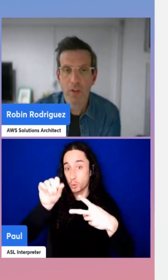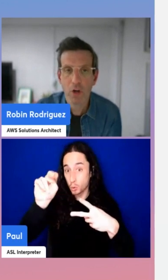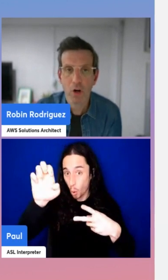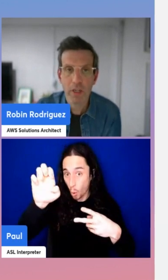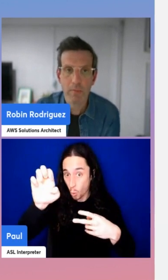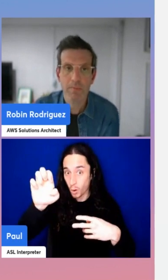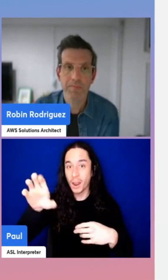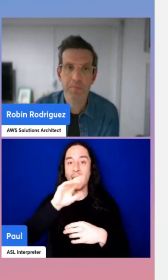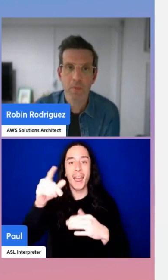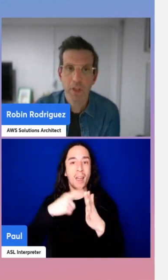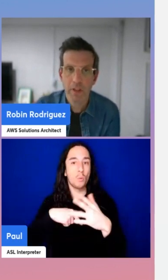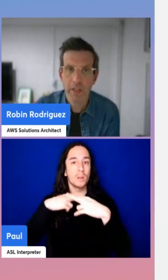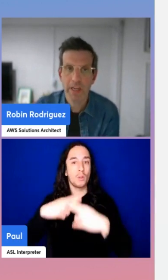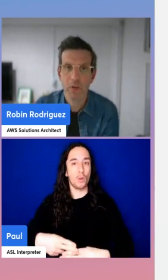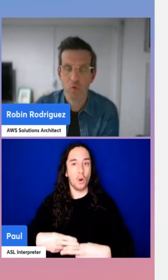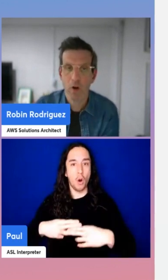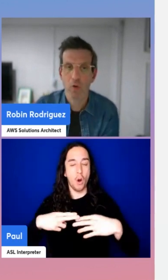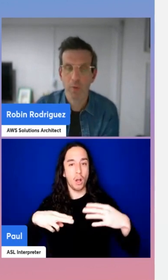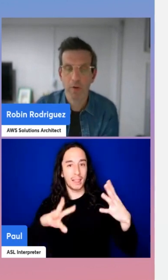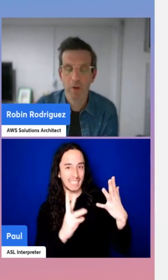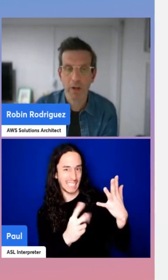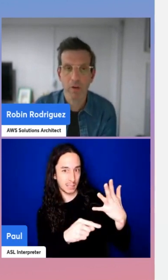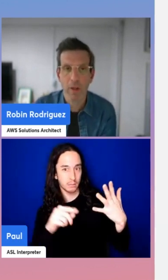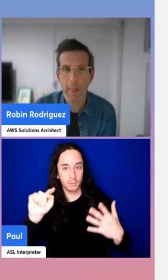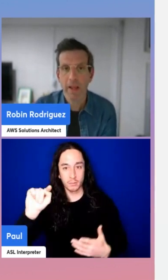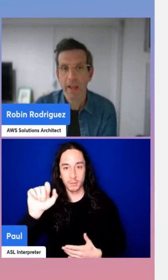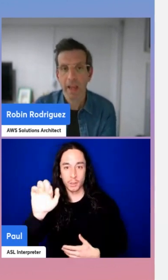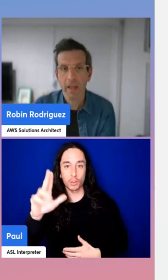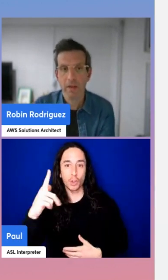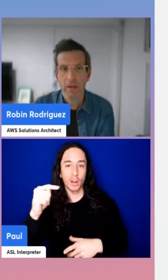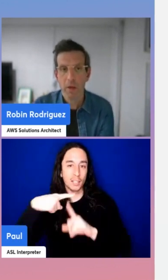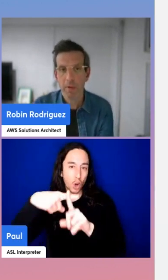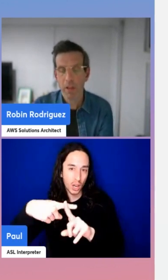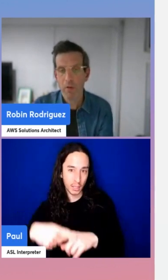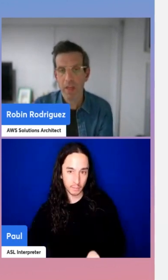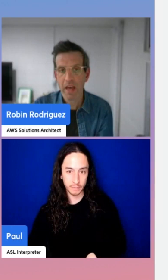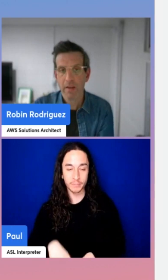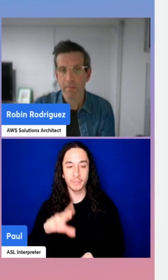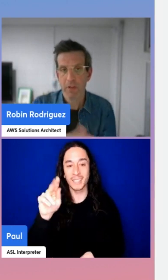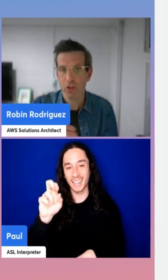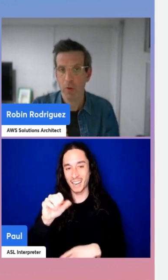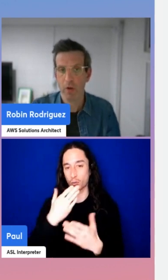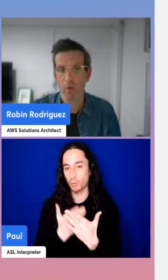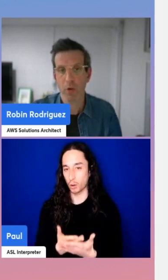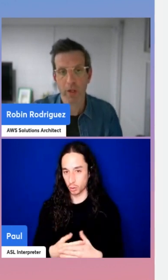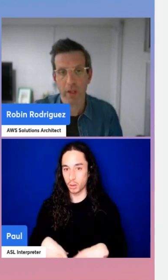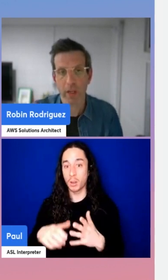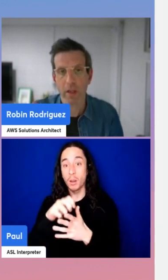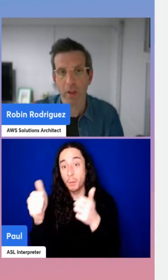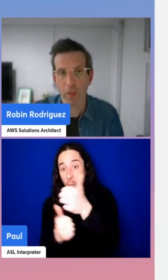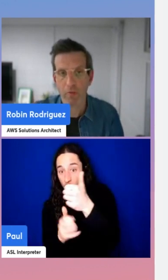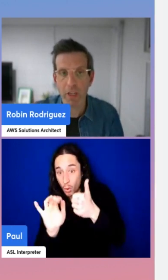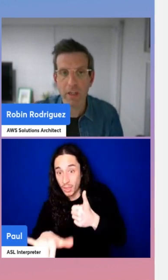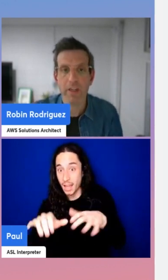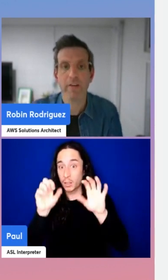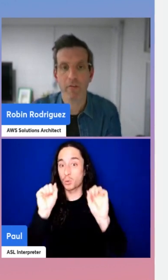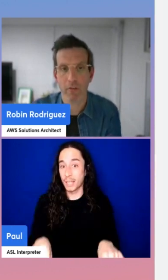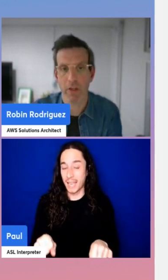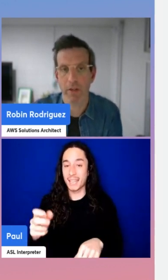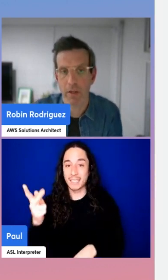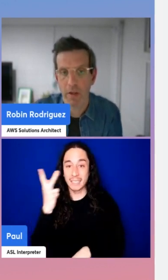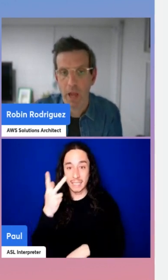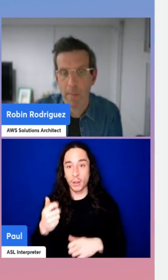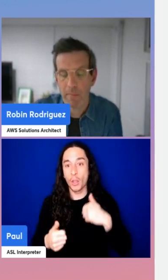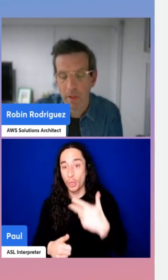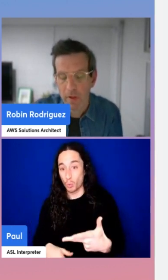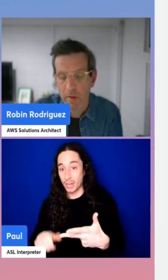we're calling the target, the DNS ultimate record. And below that is showing we're taking three